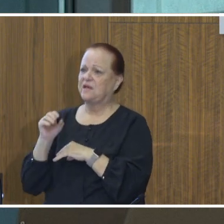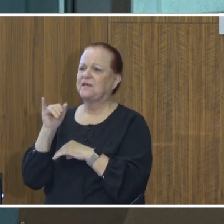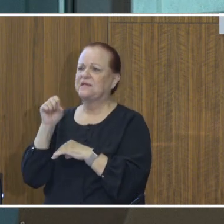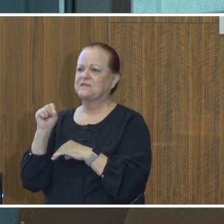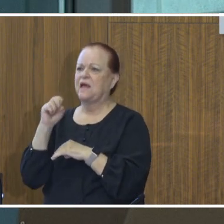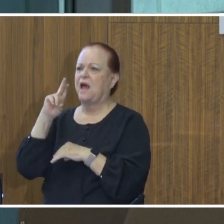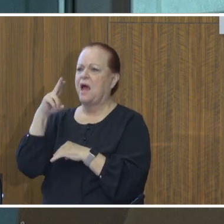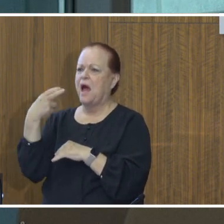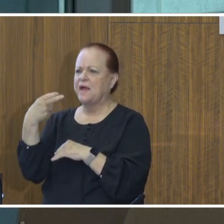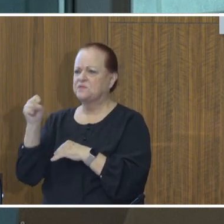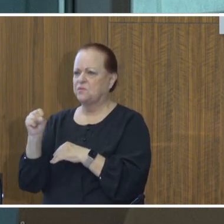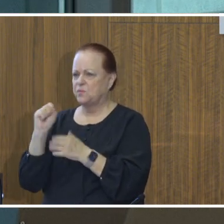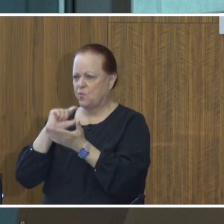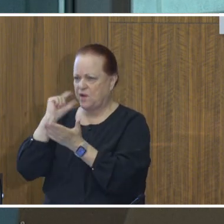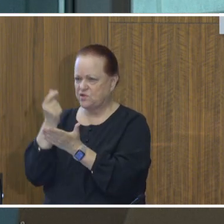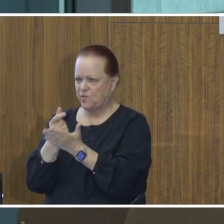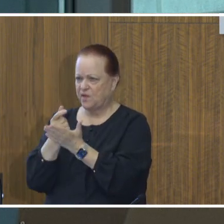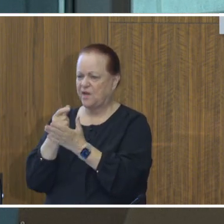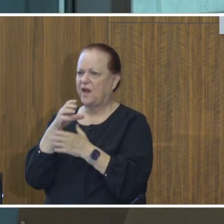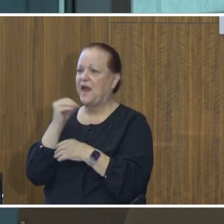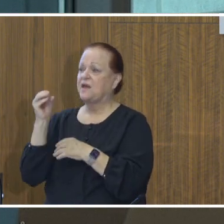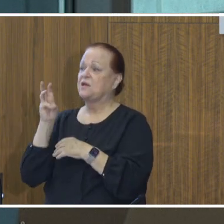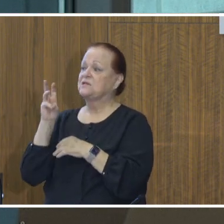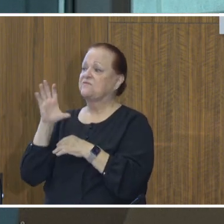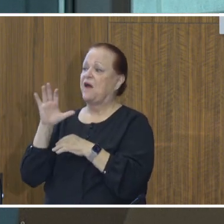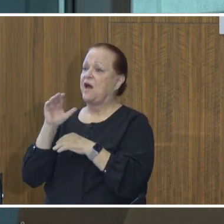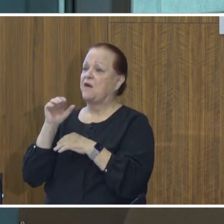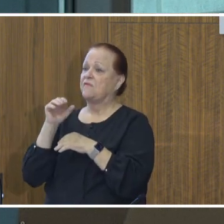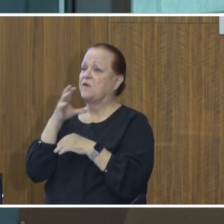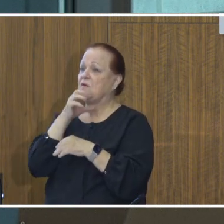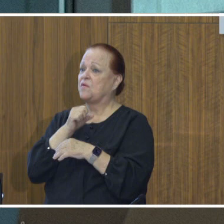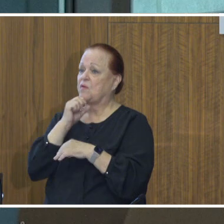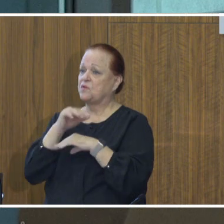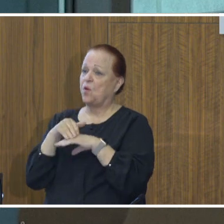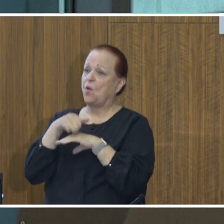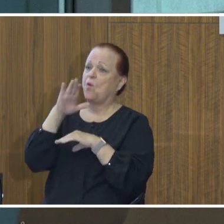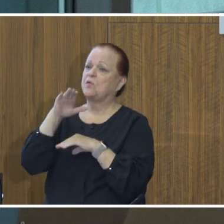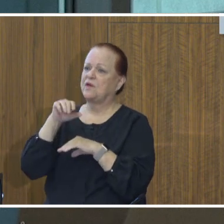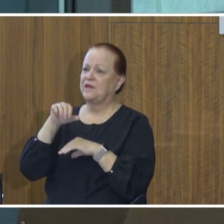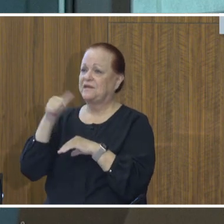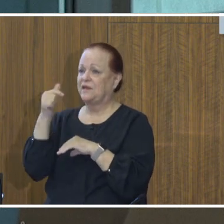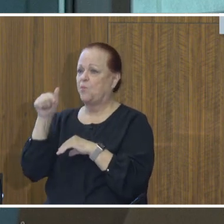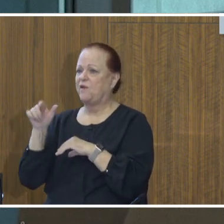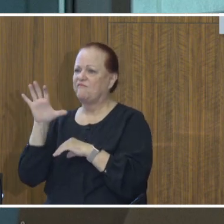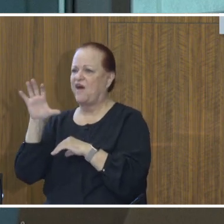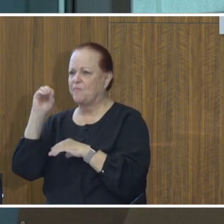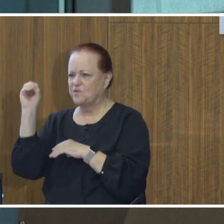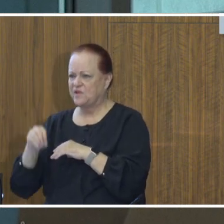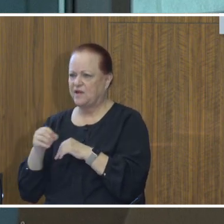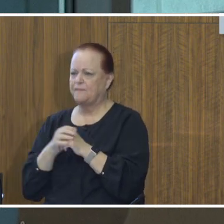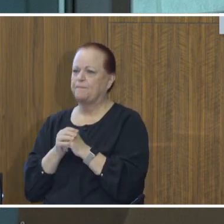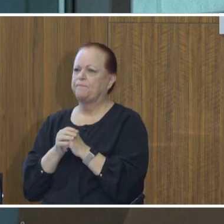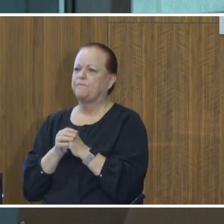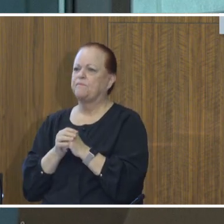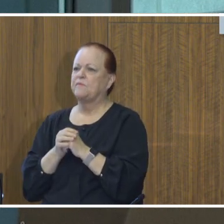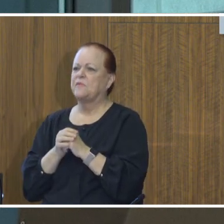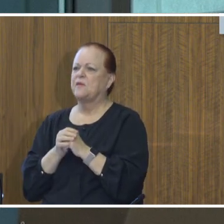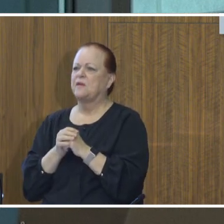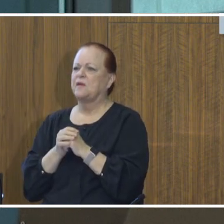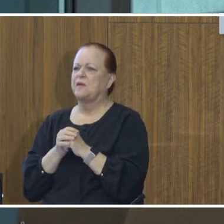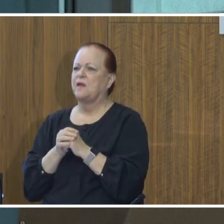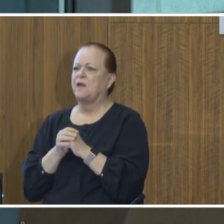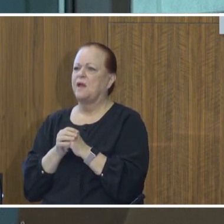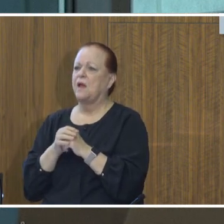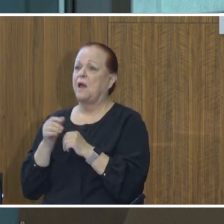the percentage of those 65 years and older is similar at 10.5%. Being from a compact-free